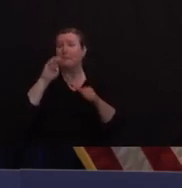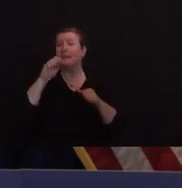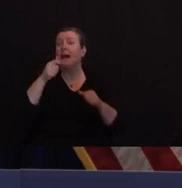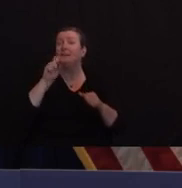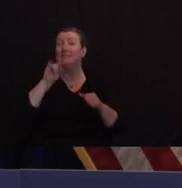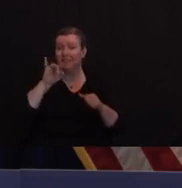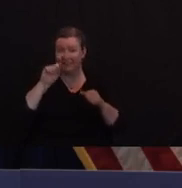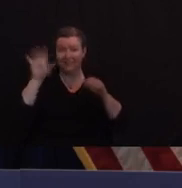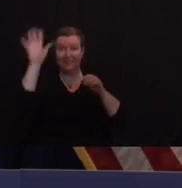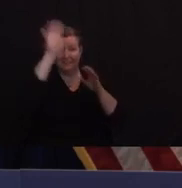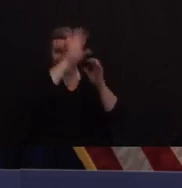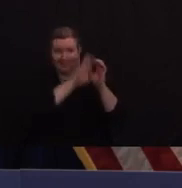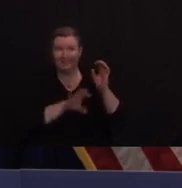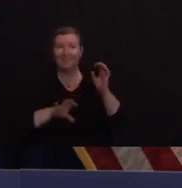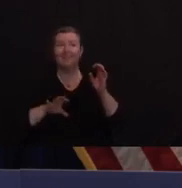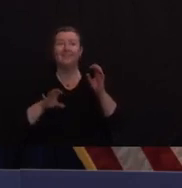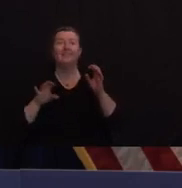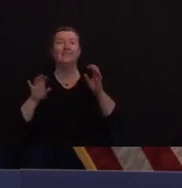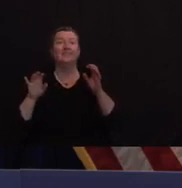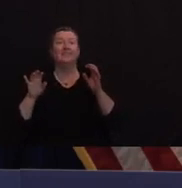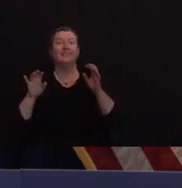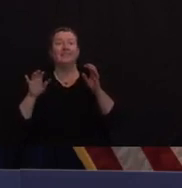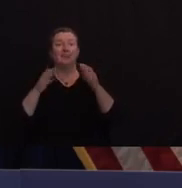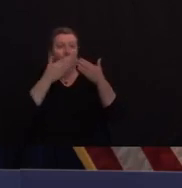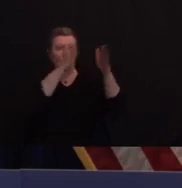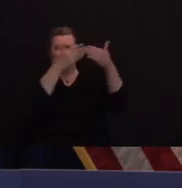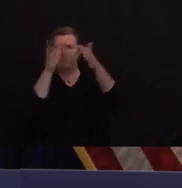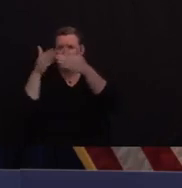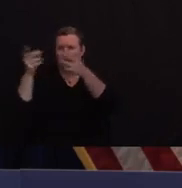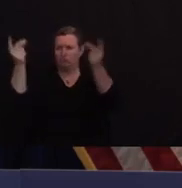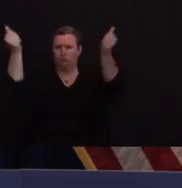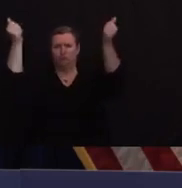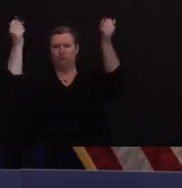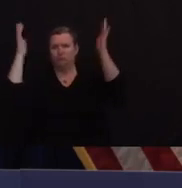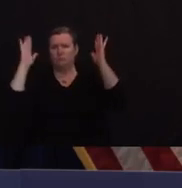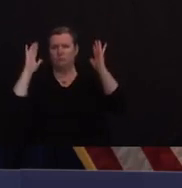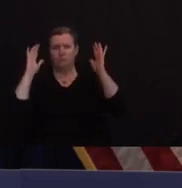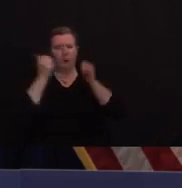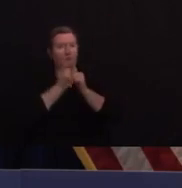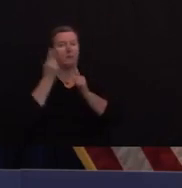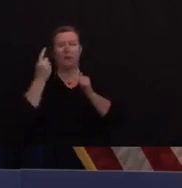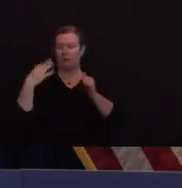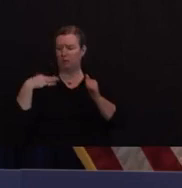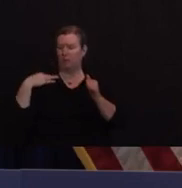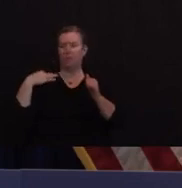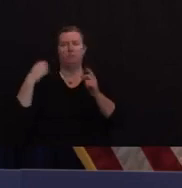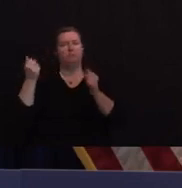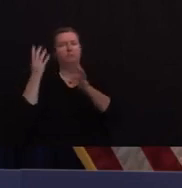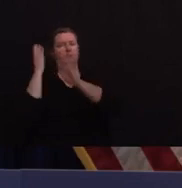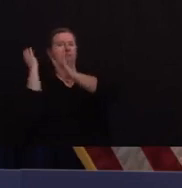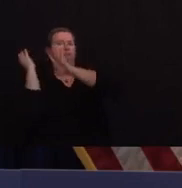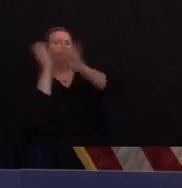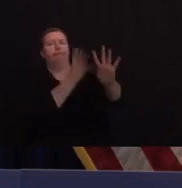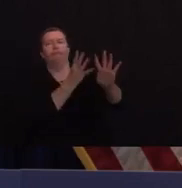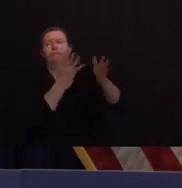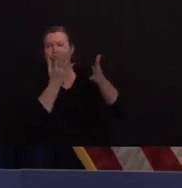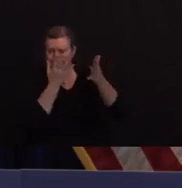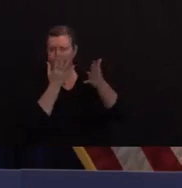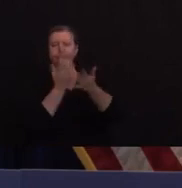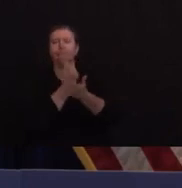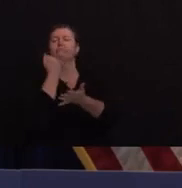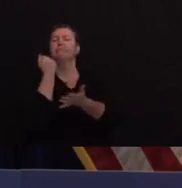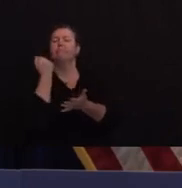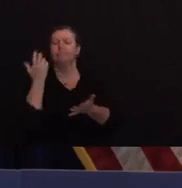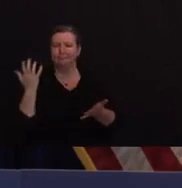get the vaccine can get the vaccine. I don't think we would rather get it all done in a very quick period of